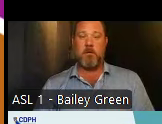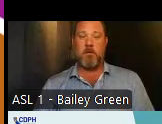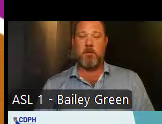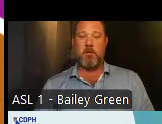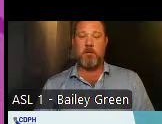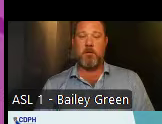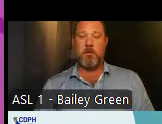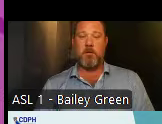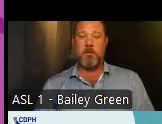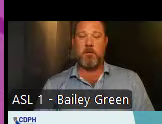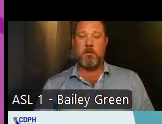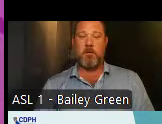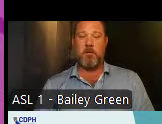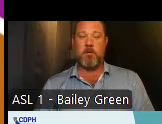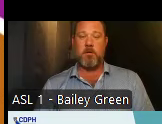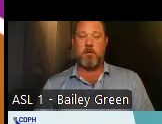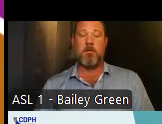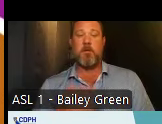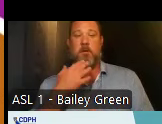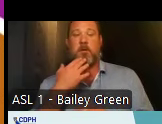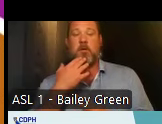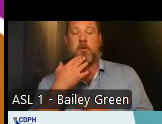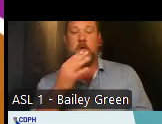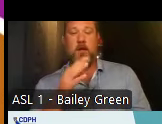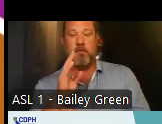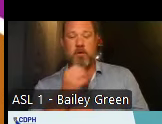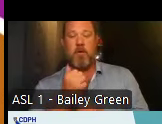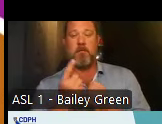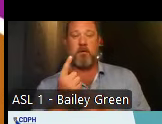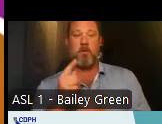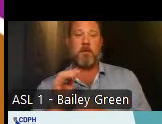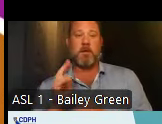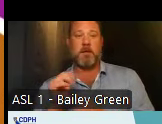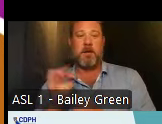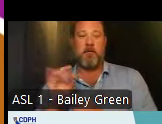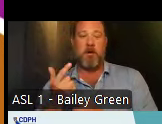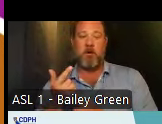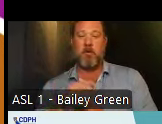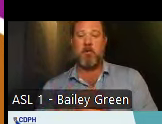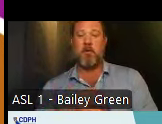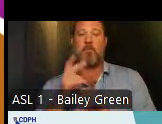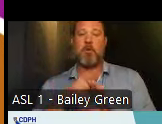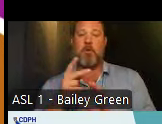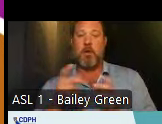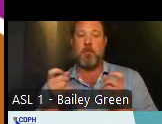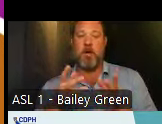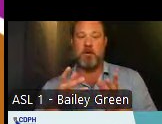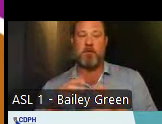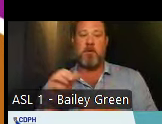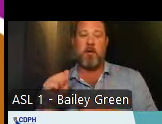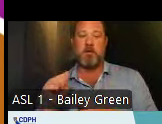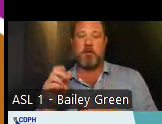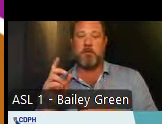Hi everyone. Good afternoon. I'm Tina Fung. I'm the program manager for the Alzheimer's